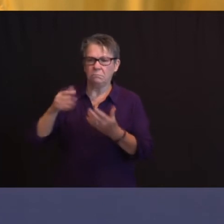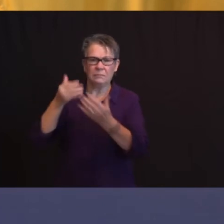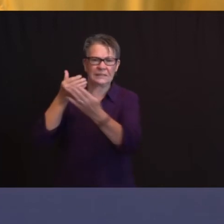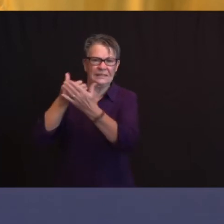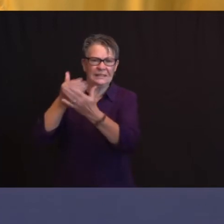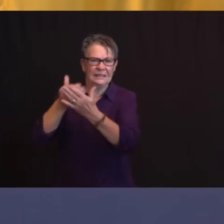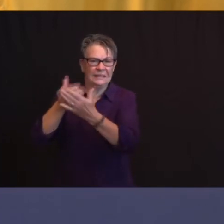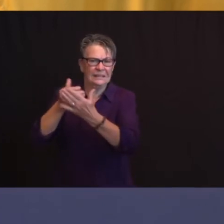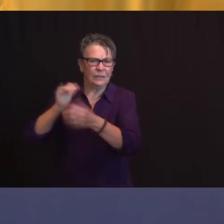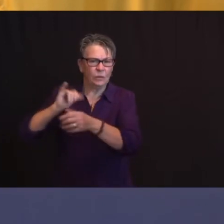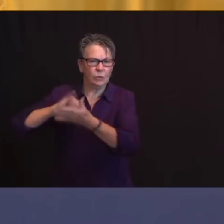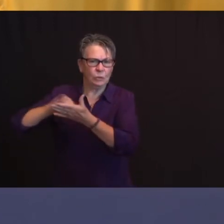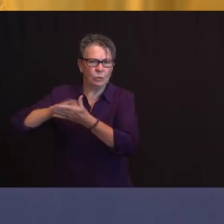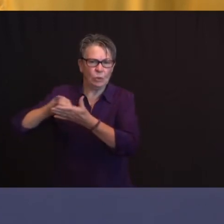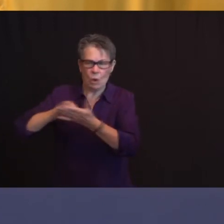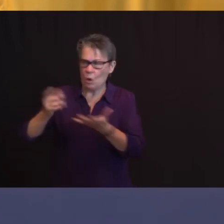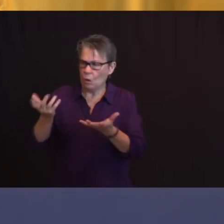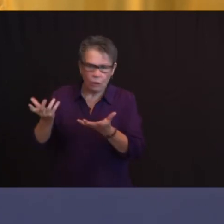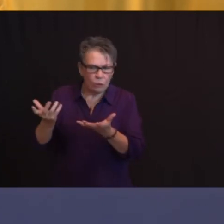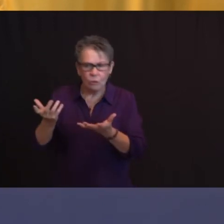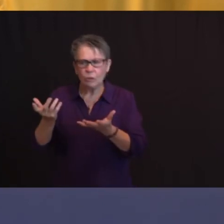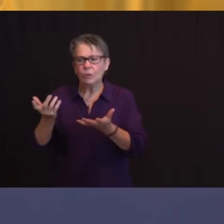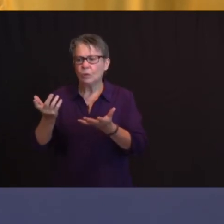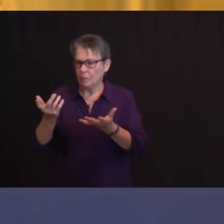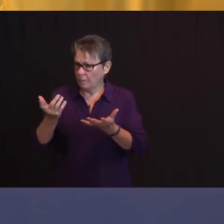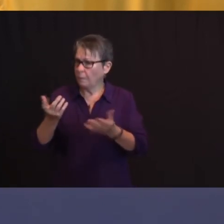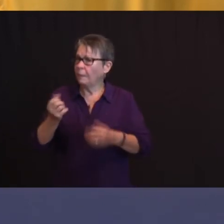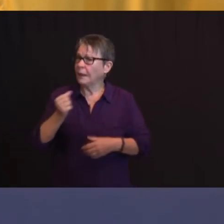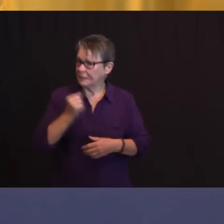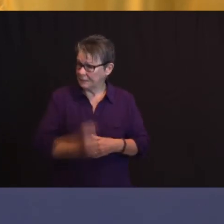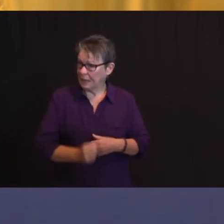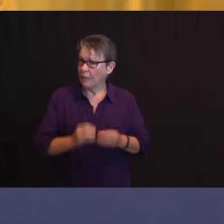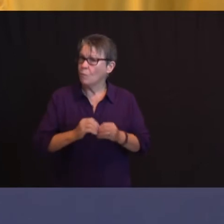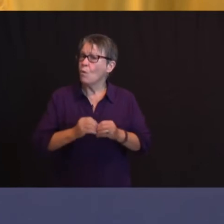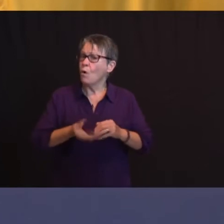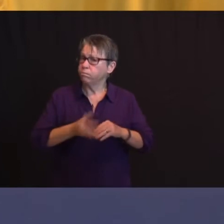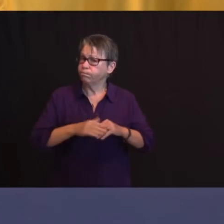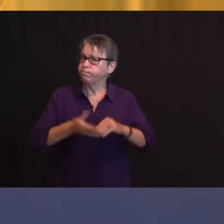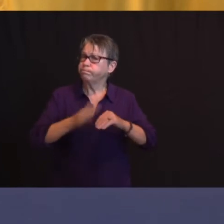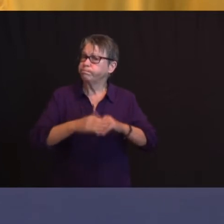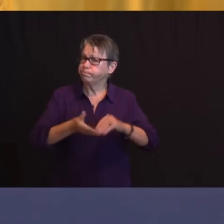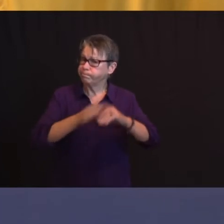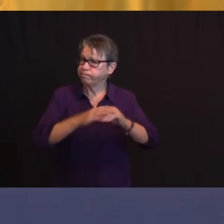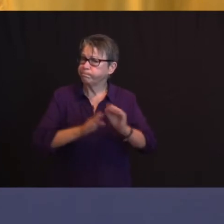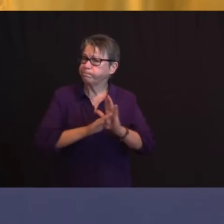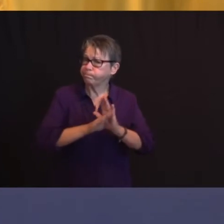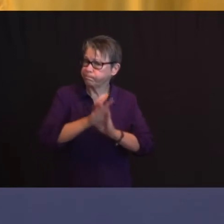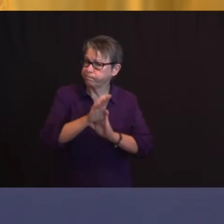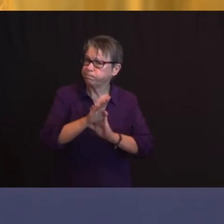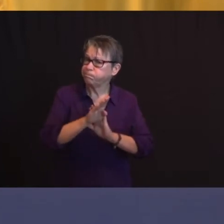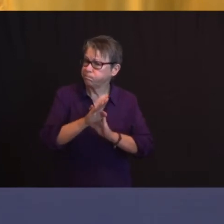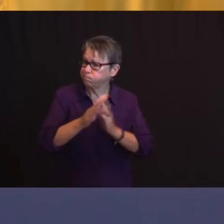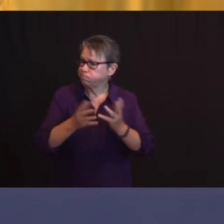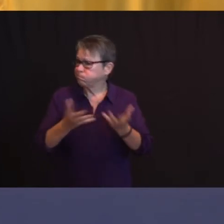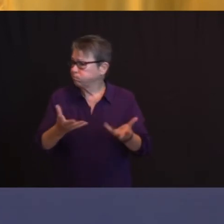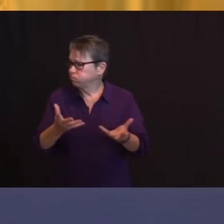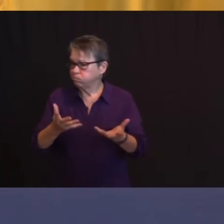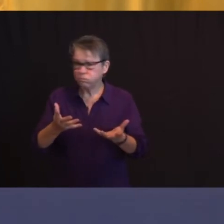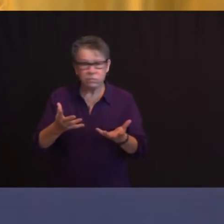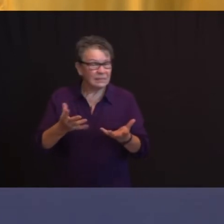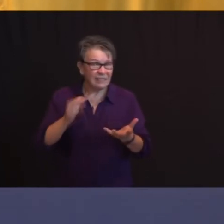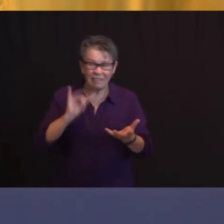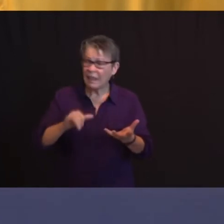Camden, which has been getting slugged, and Gloucester again. So this is an up and down the state, and as you look at an American